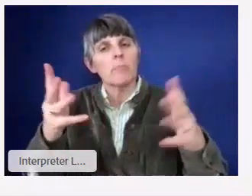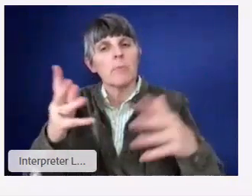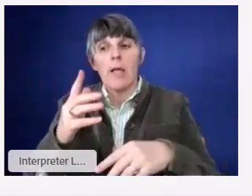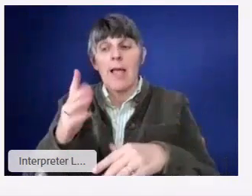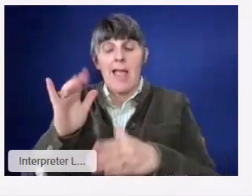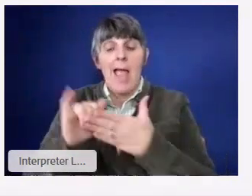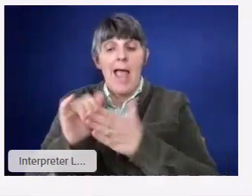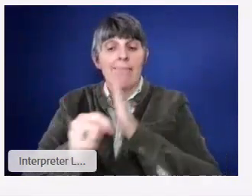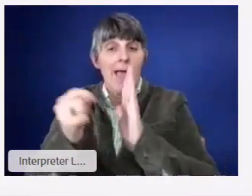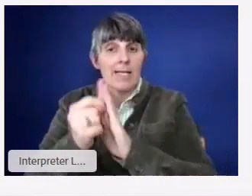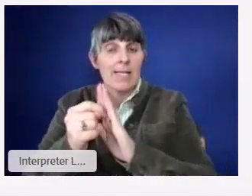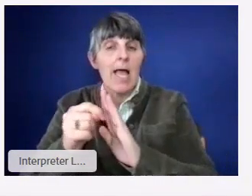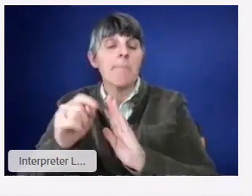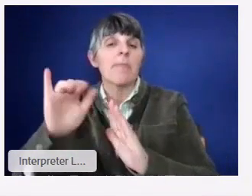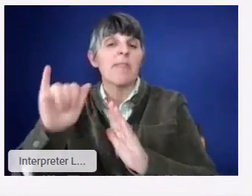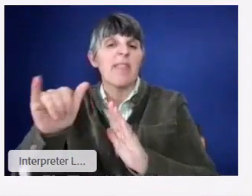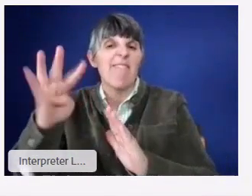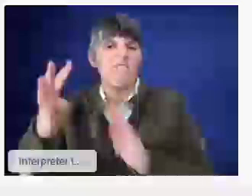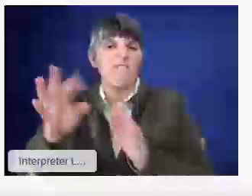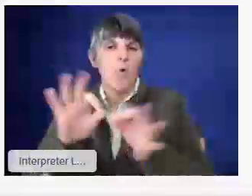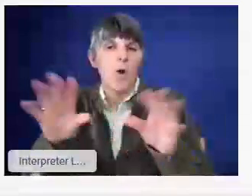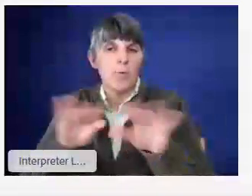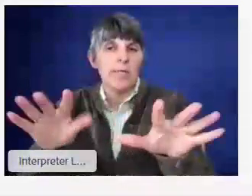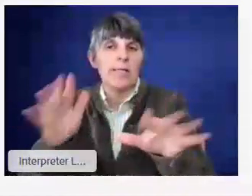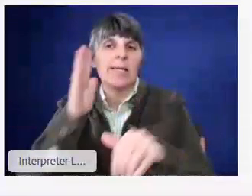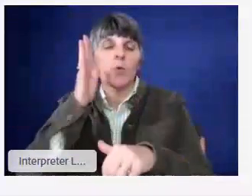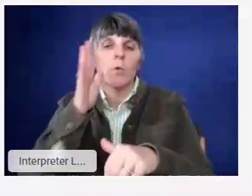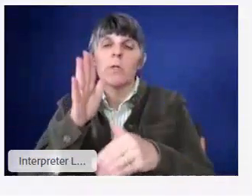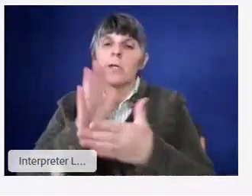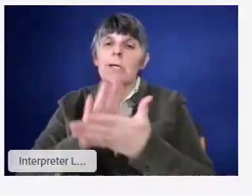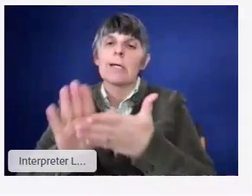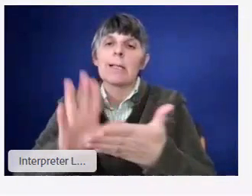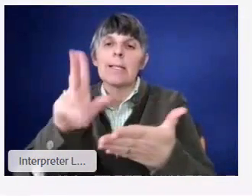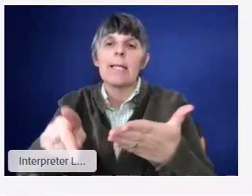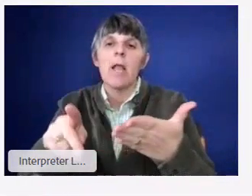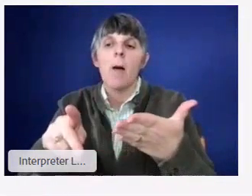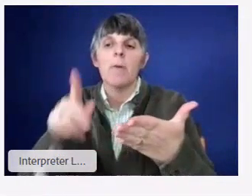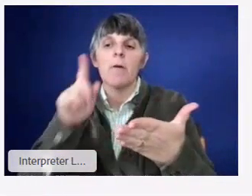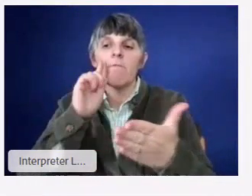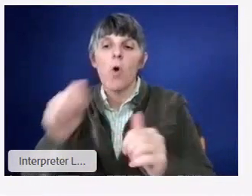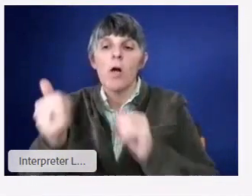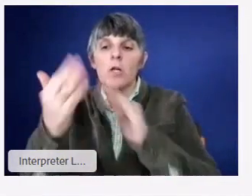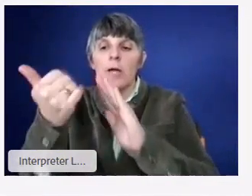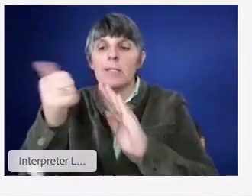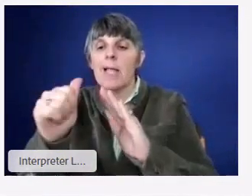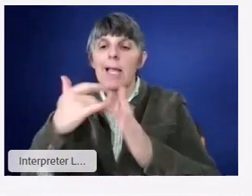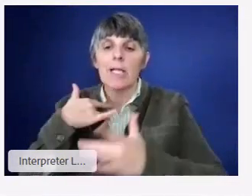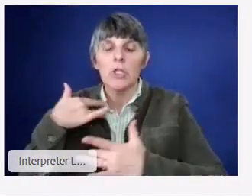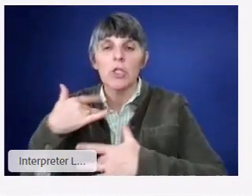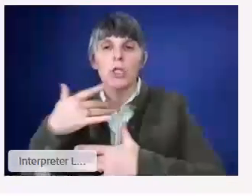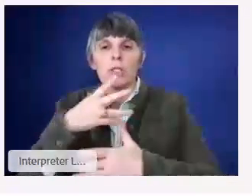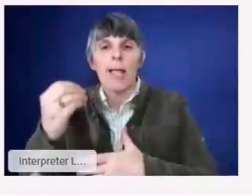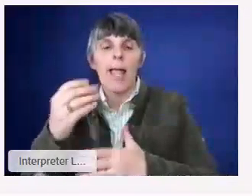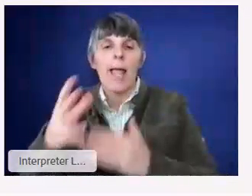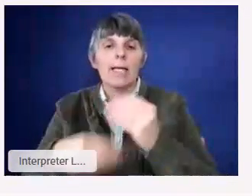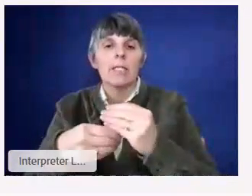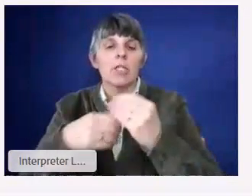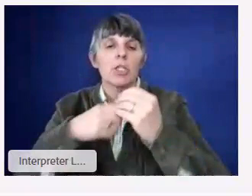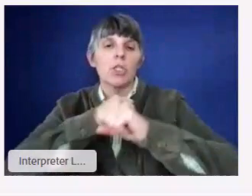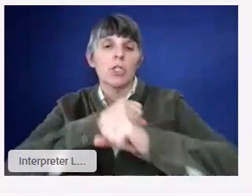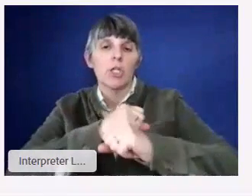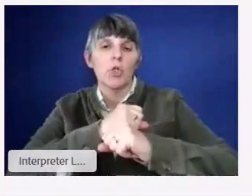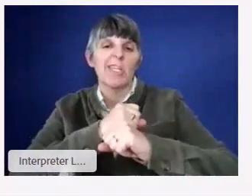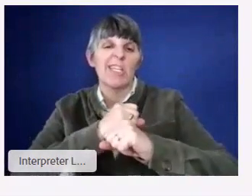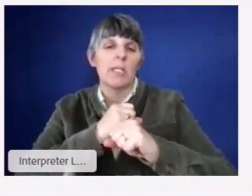time, the fourth release will be cleanup to address any concerns and additional security